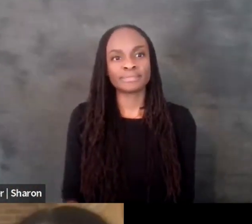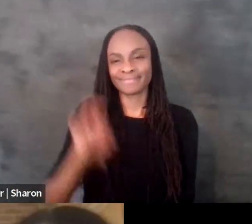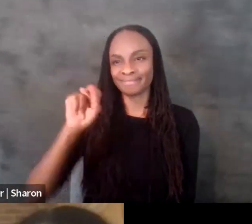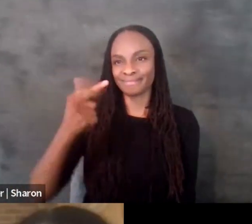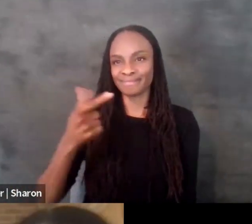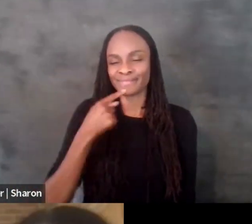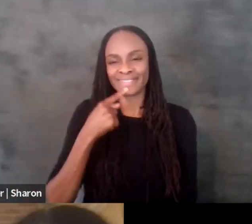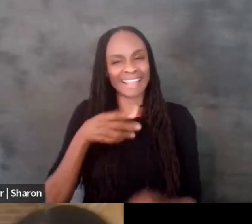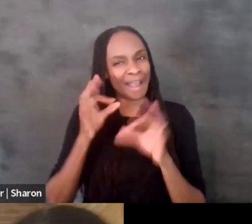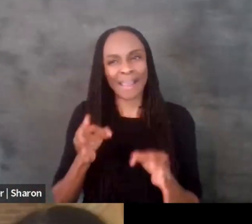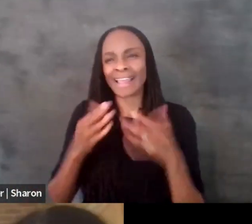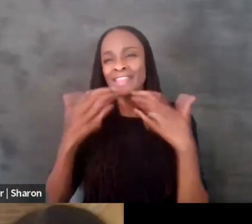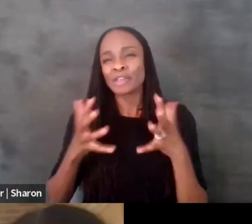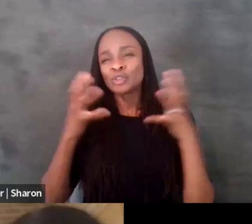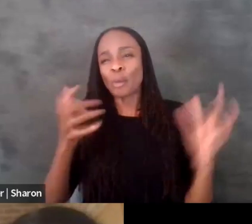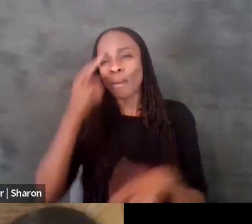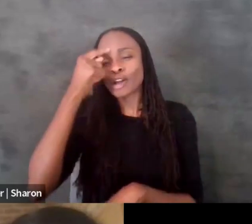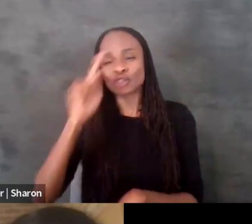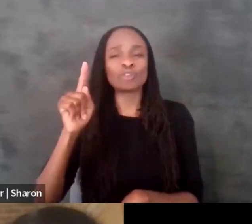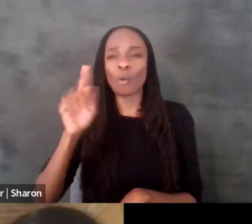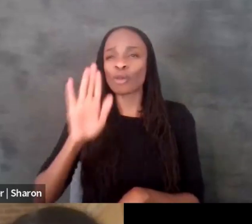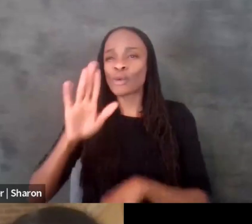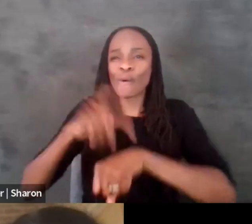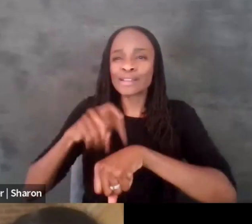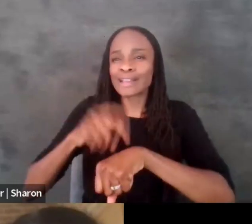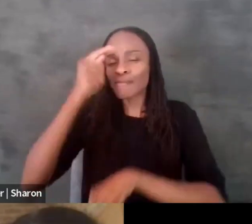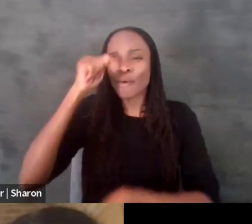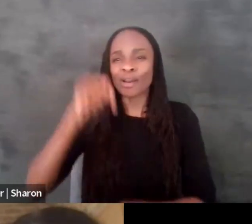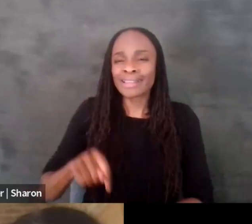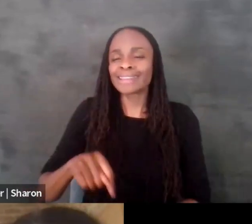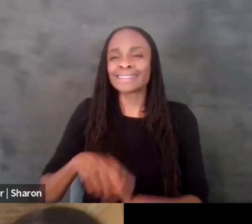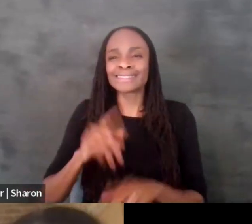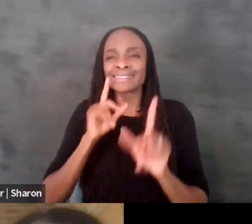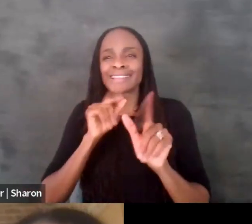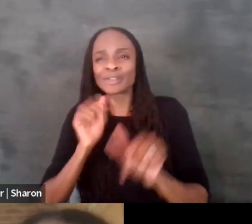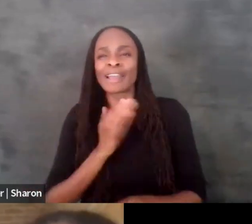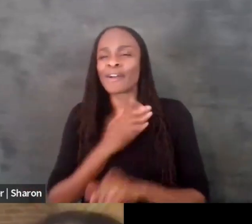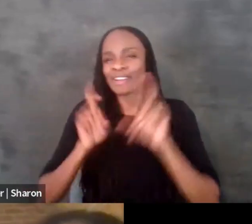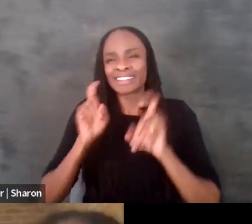absolutely. Thank you so much for taking the time to do this Q&A. It's been wonderful. Thank